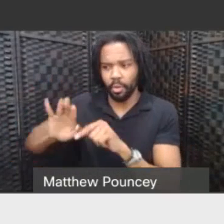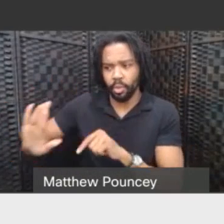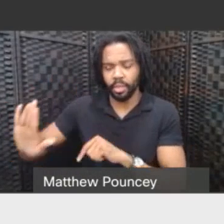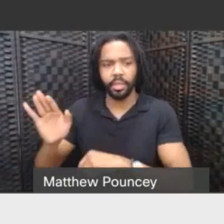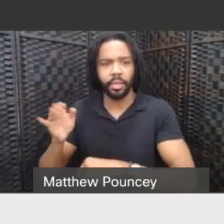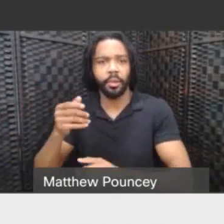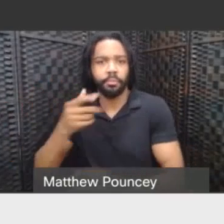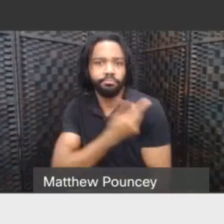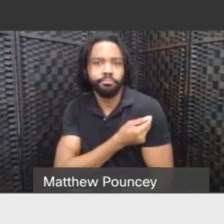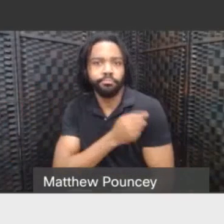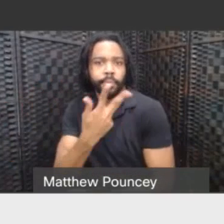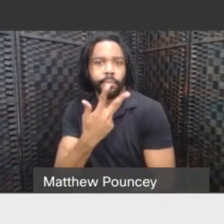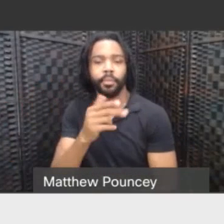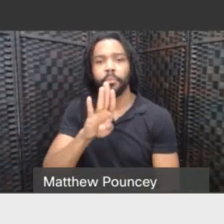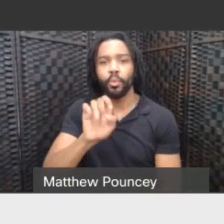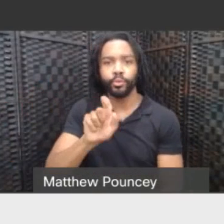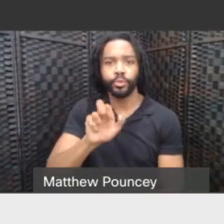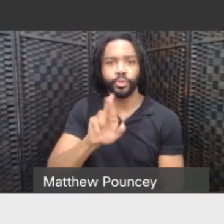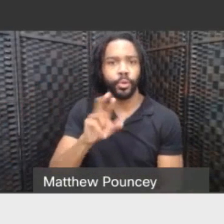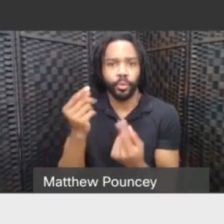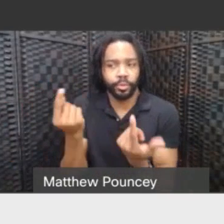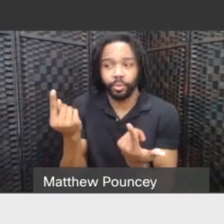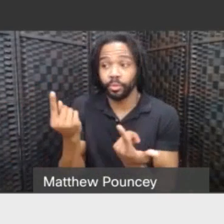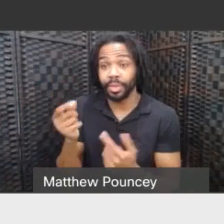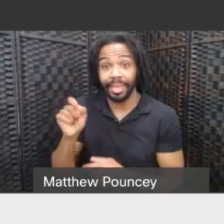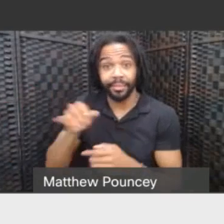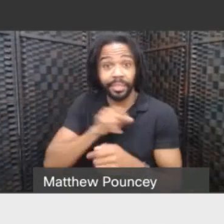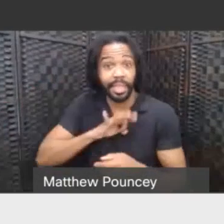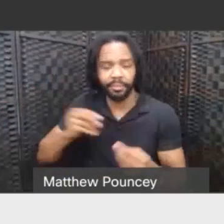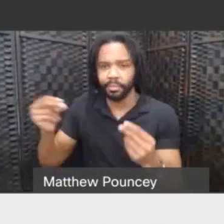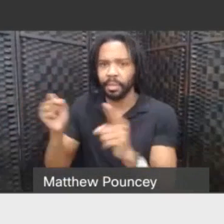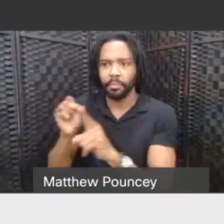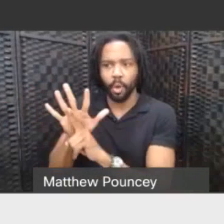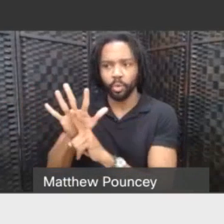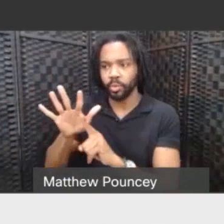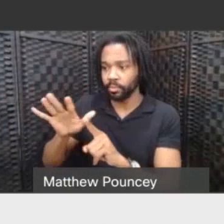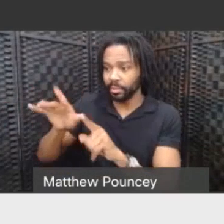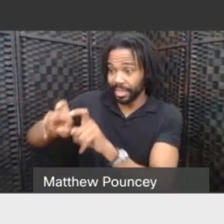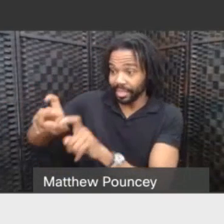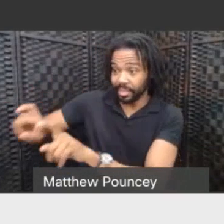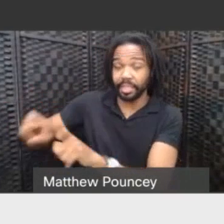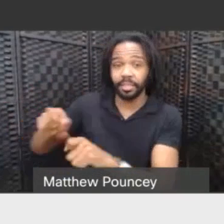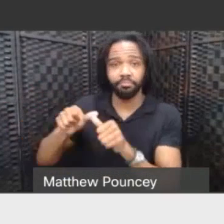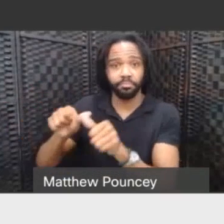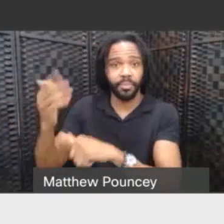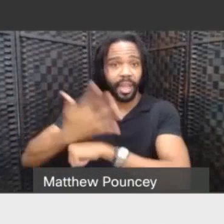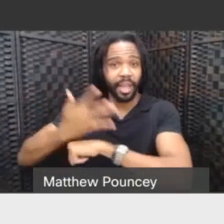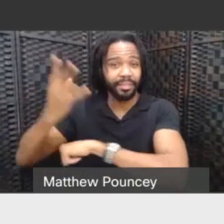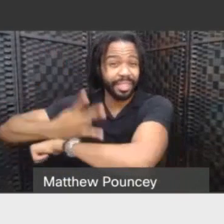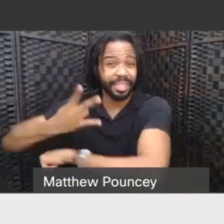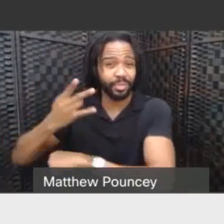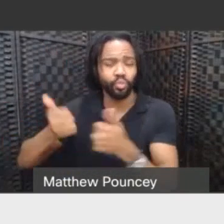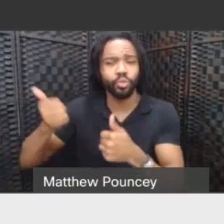test exposed staff immediately and 5 to 7 days thereafter?